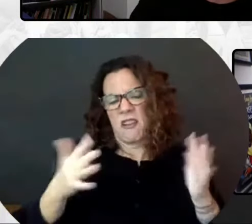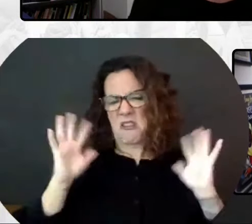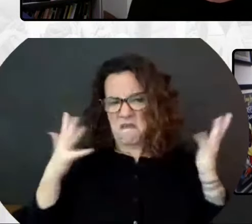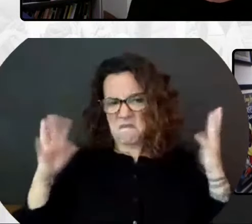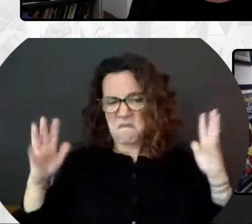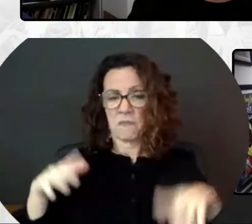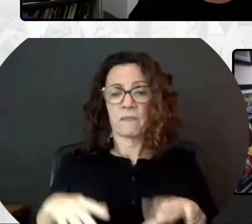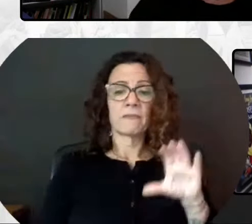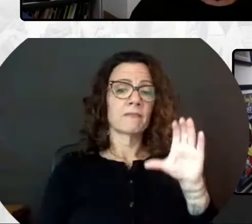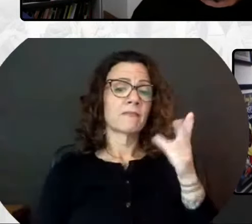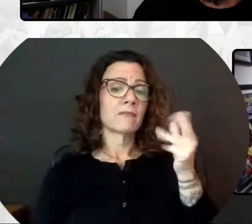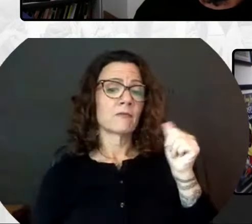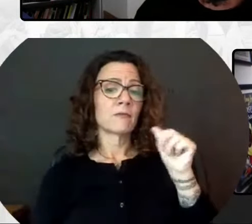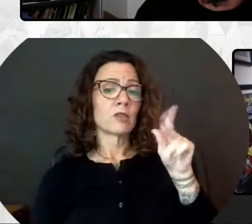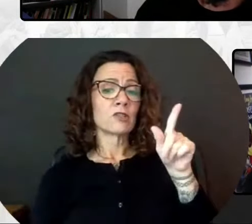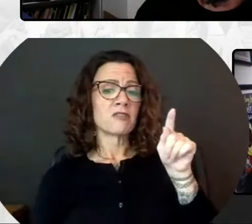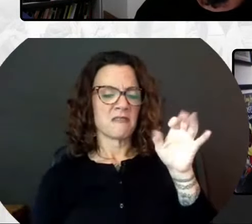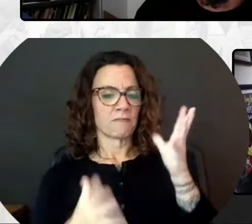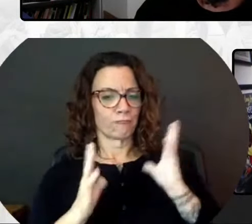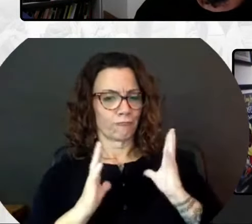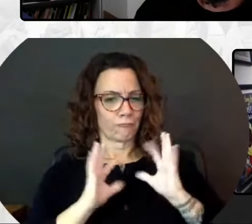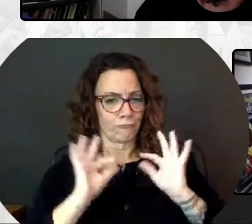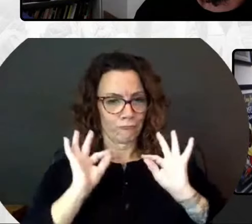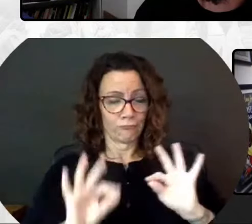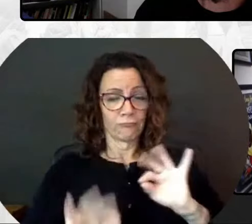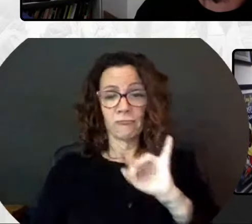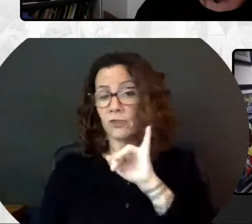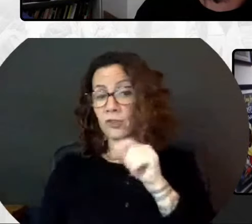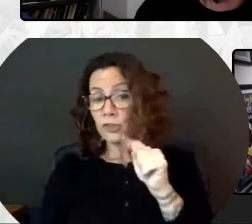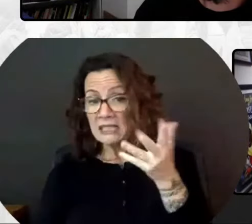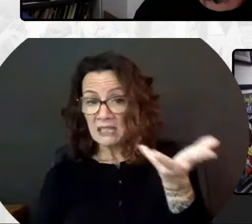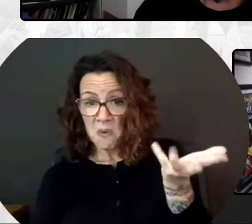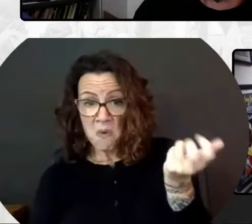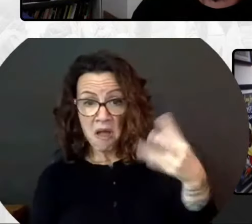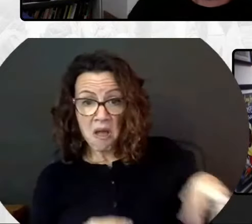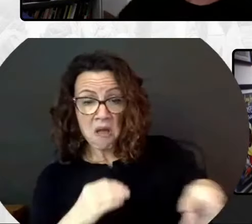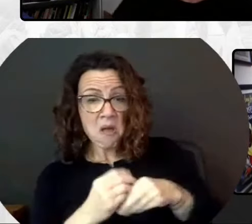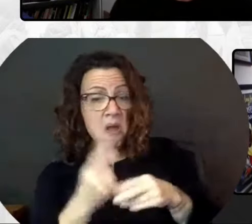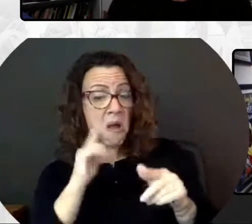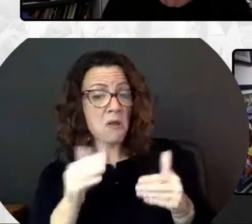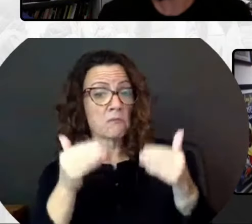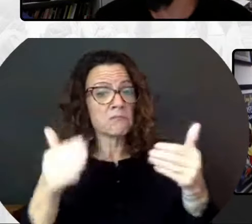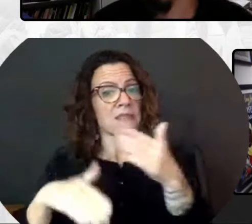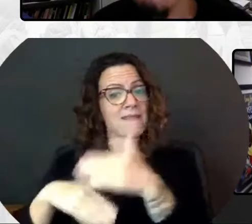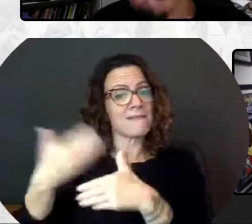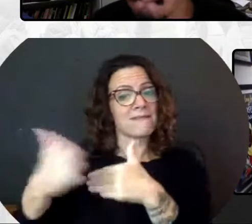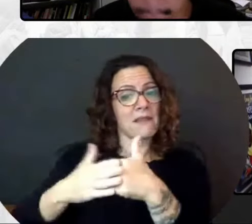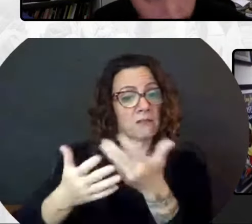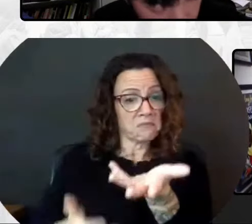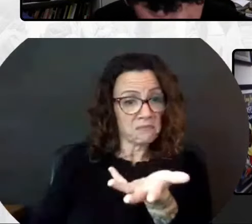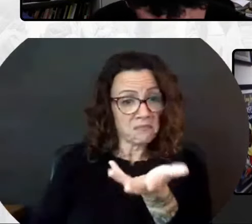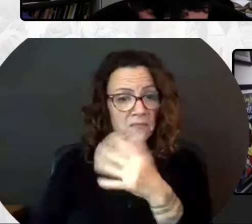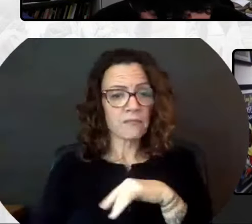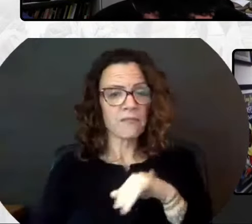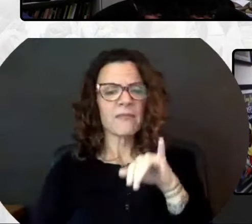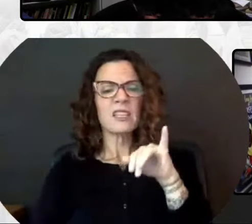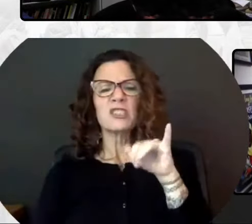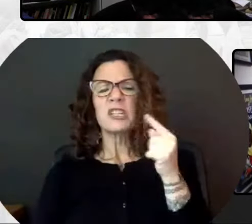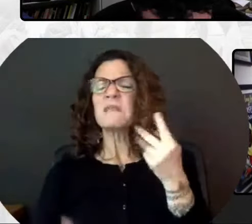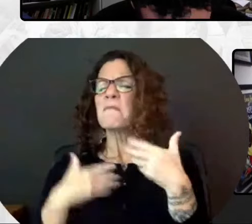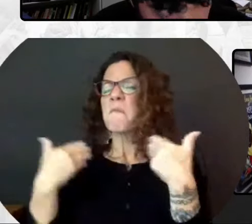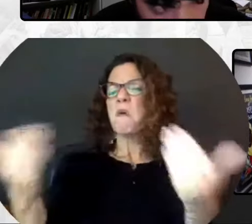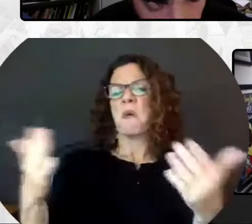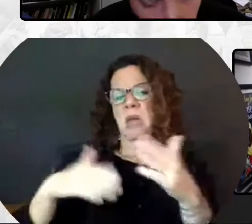next clip and we'll continue the threads, I think, that we're picking up here. Thank you. Absolutely, yeah. So John, why don't